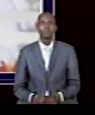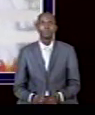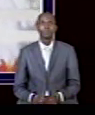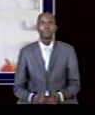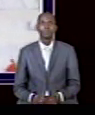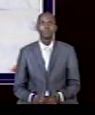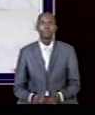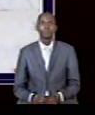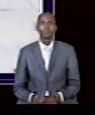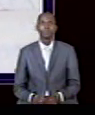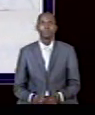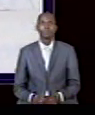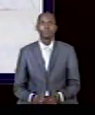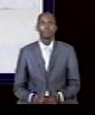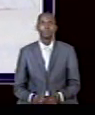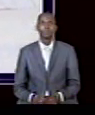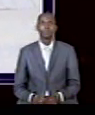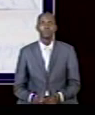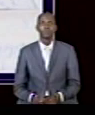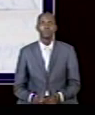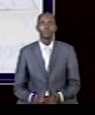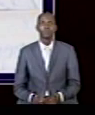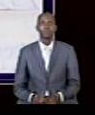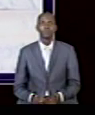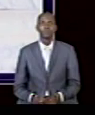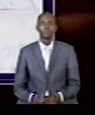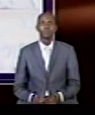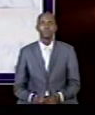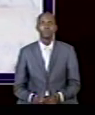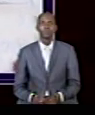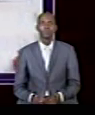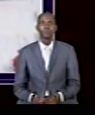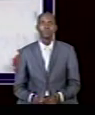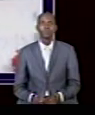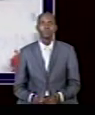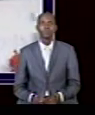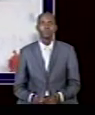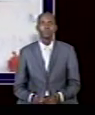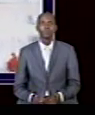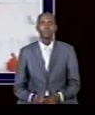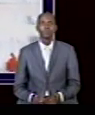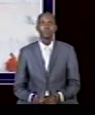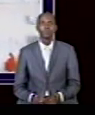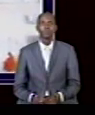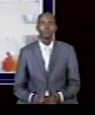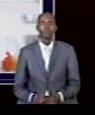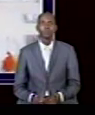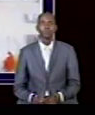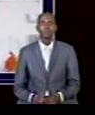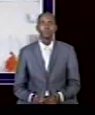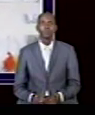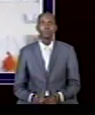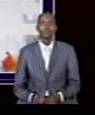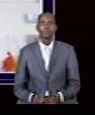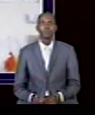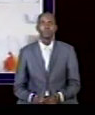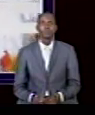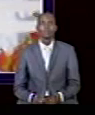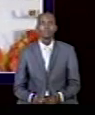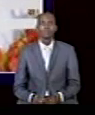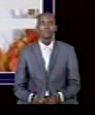Ubiya mam biang mi leci leci. Akelo amin kanan sama. Akelo min kanan cie cie. Amin kanan